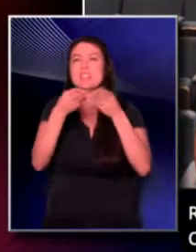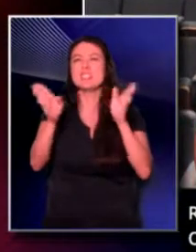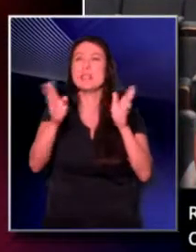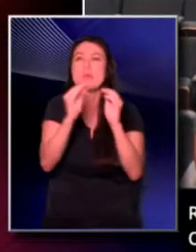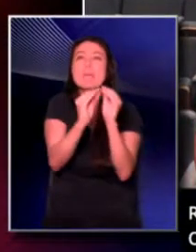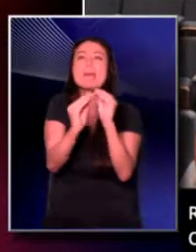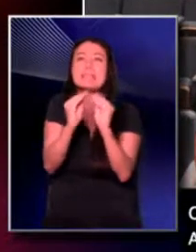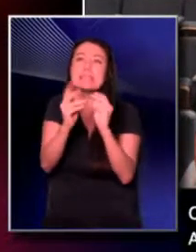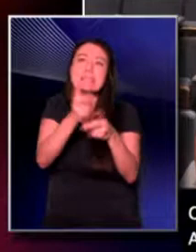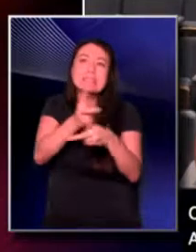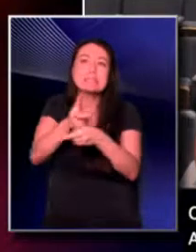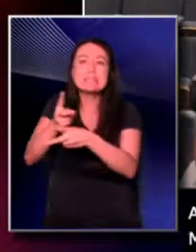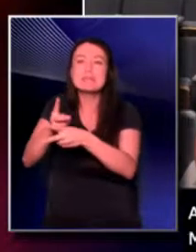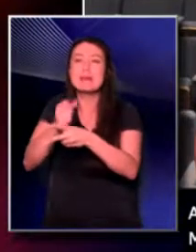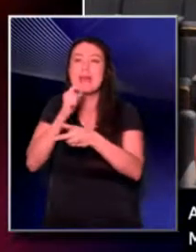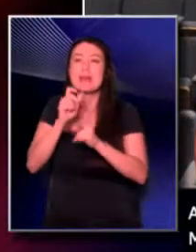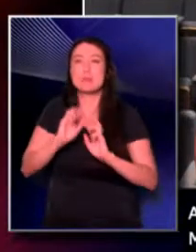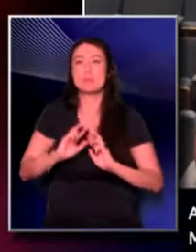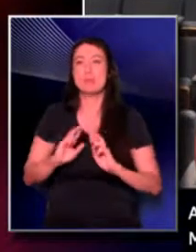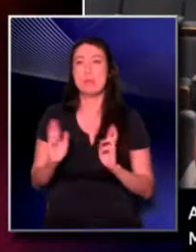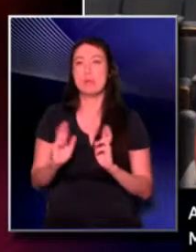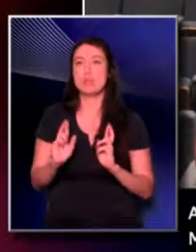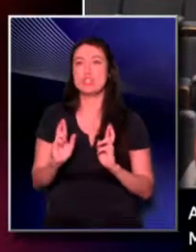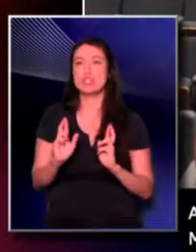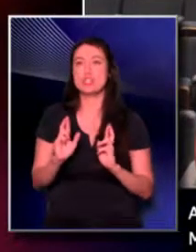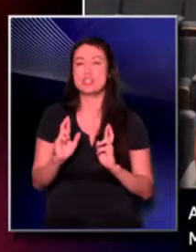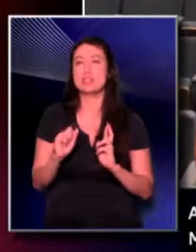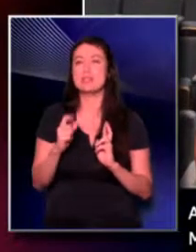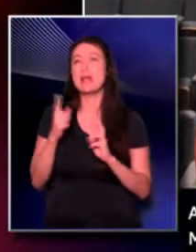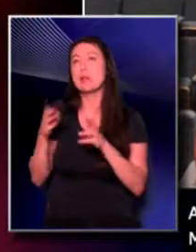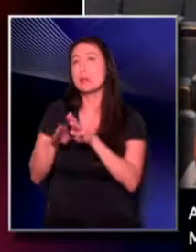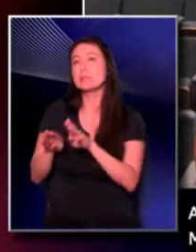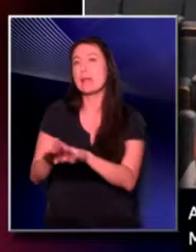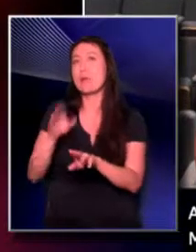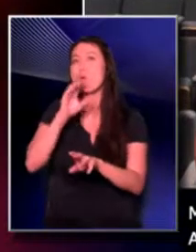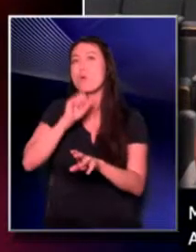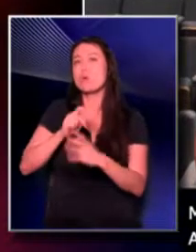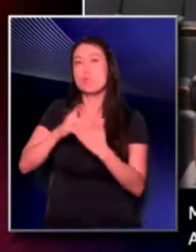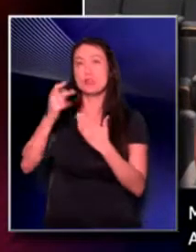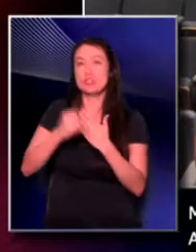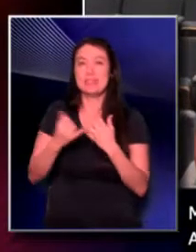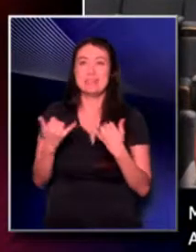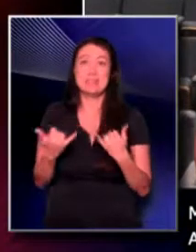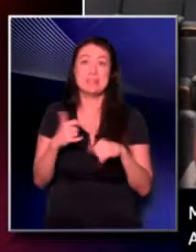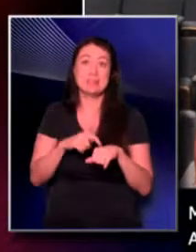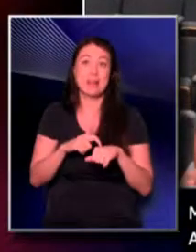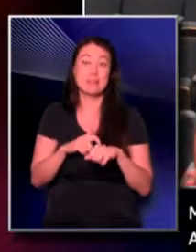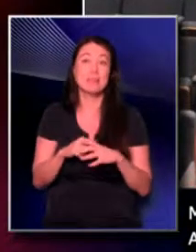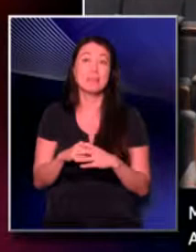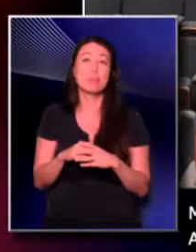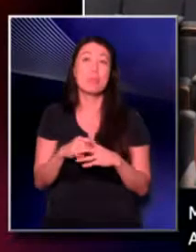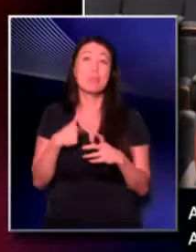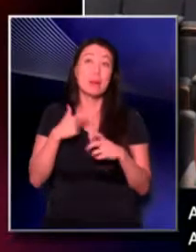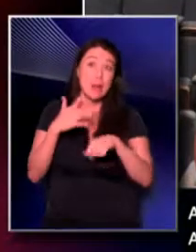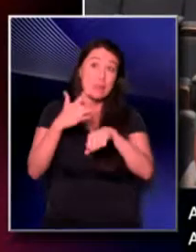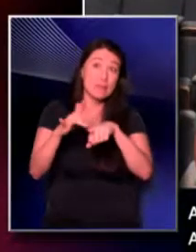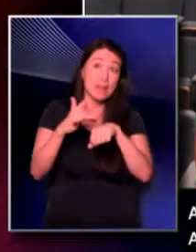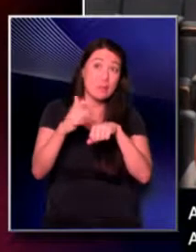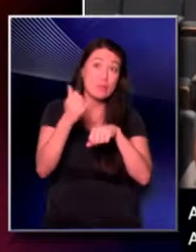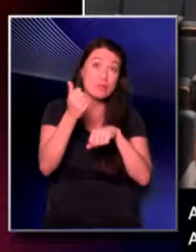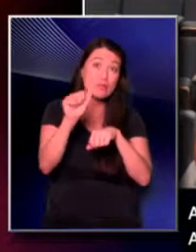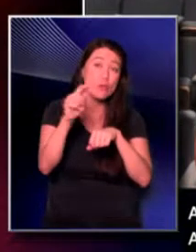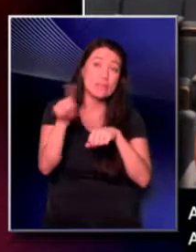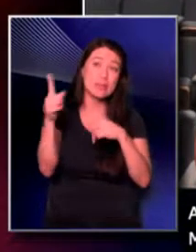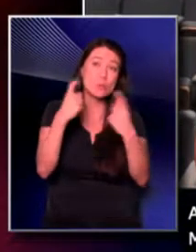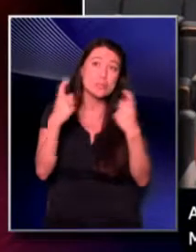and preparation and closing out of projects at this time. I'd like to make myself available if you have any questions that